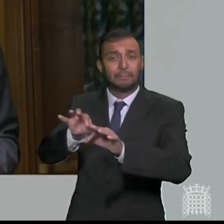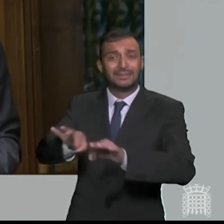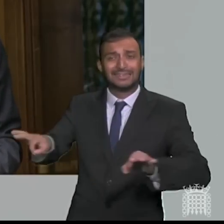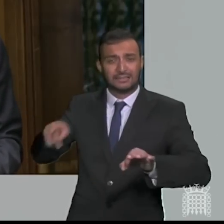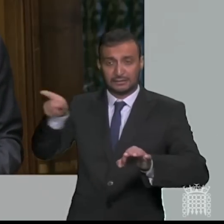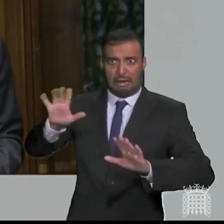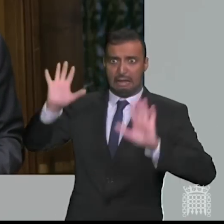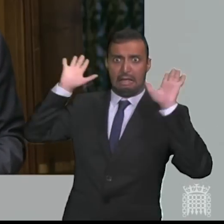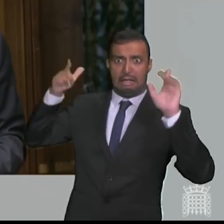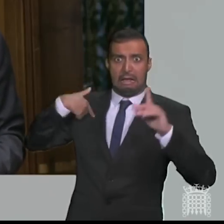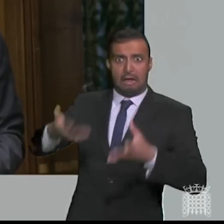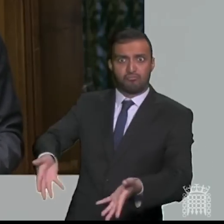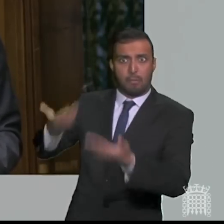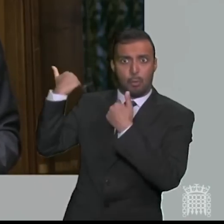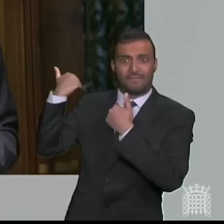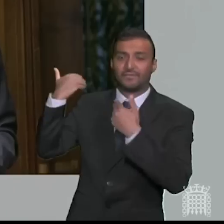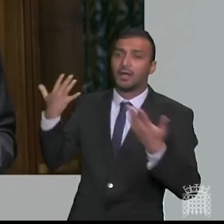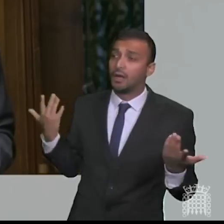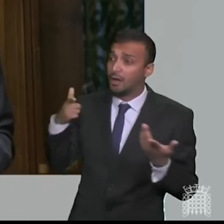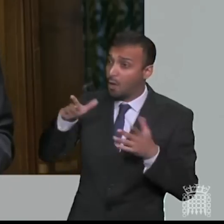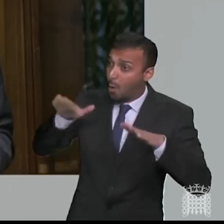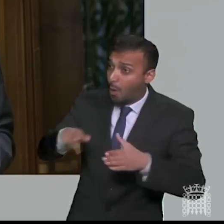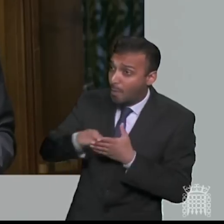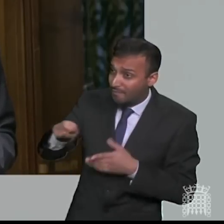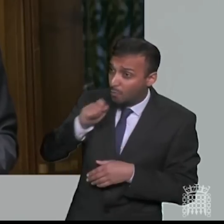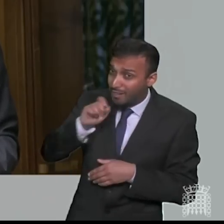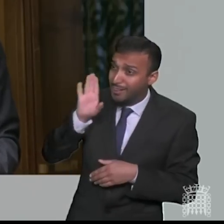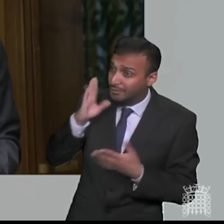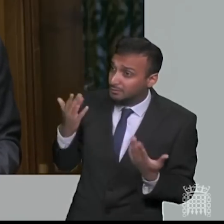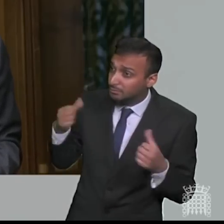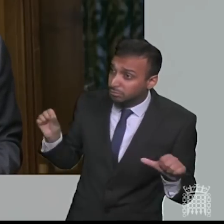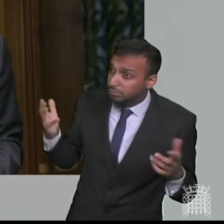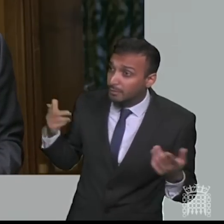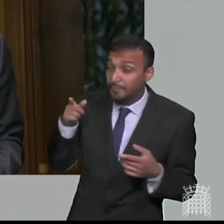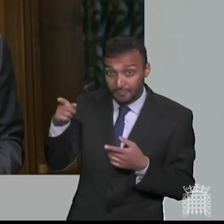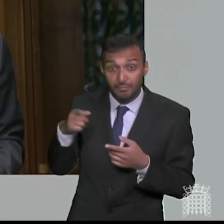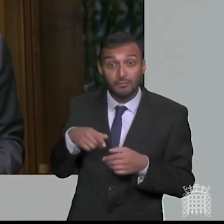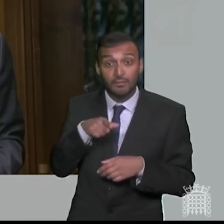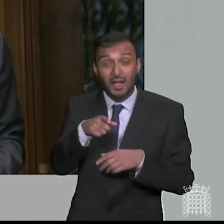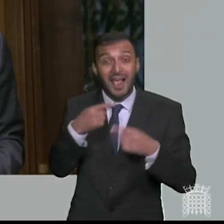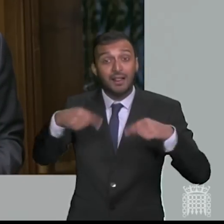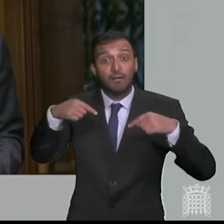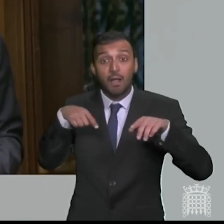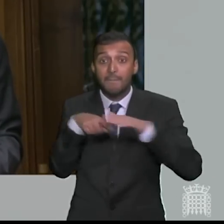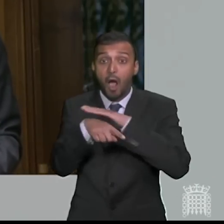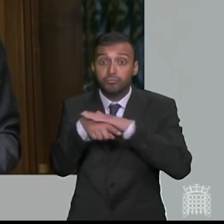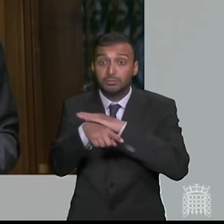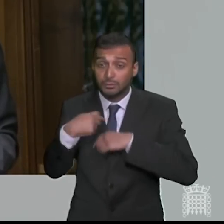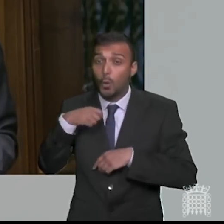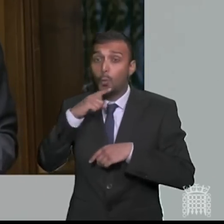Office start listening to us? If they insist on this proposal, will they put the illegal migrants at a discrete part of the base and let us